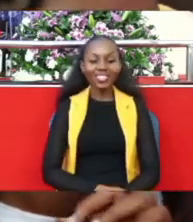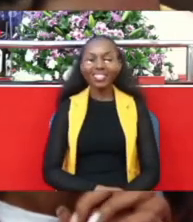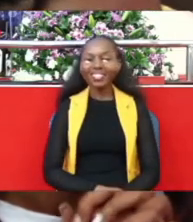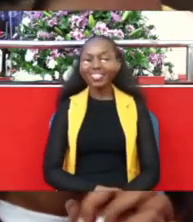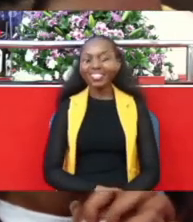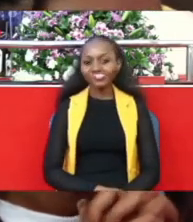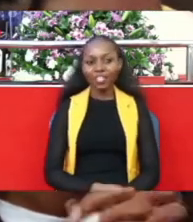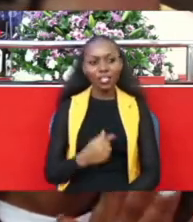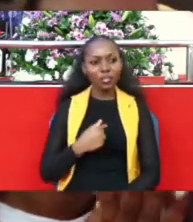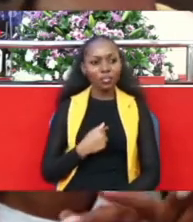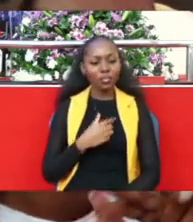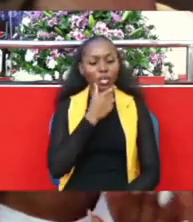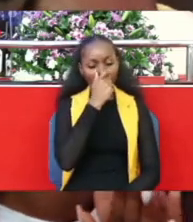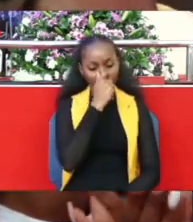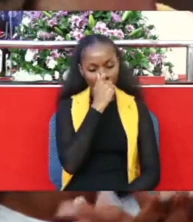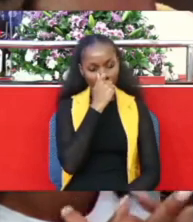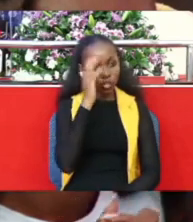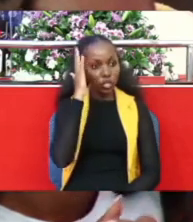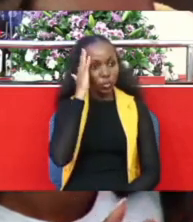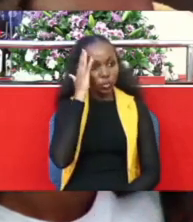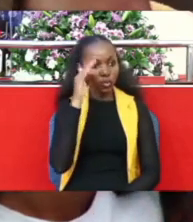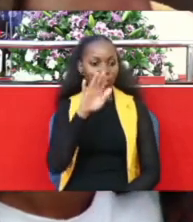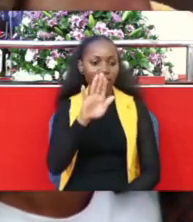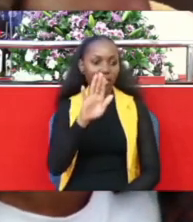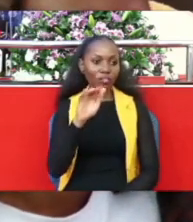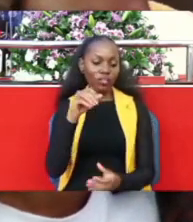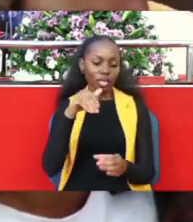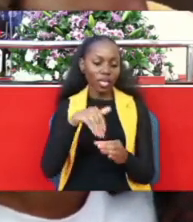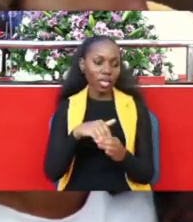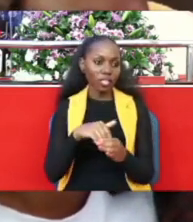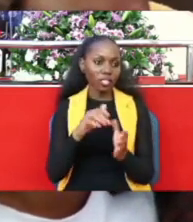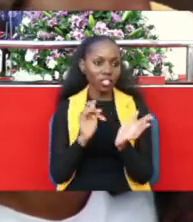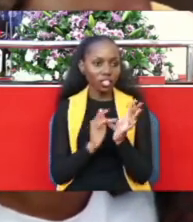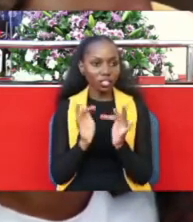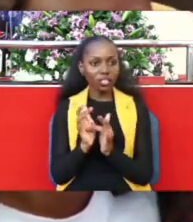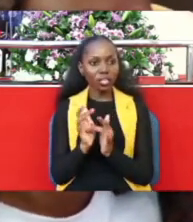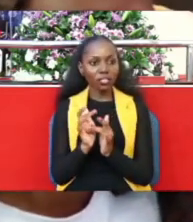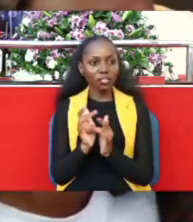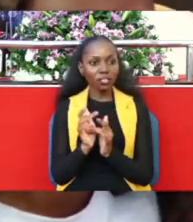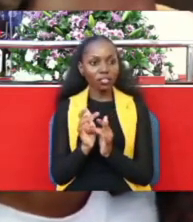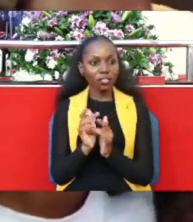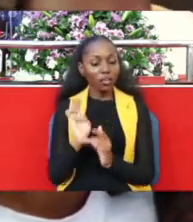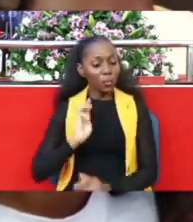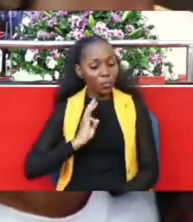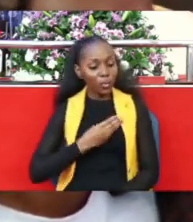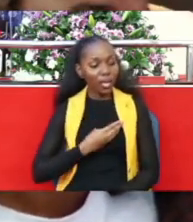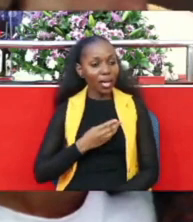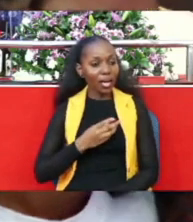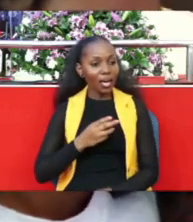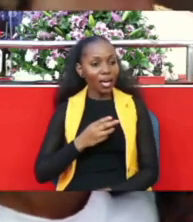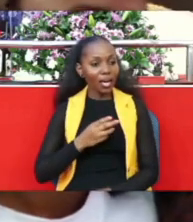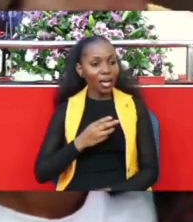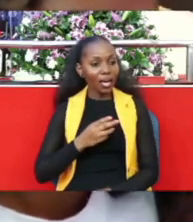We are already seated. Not we will be seated. We are already seated.